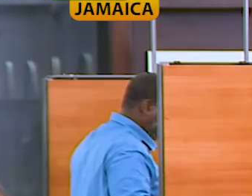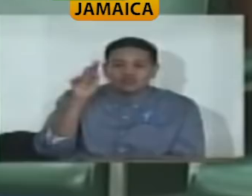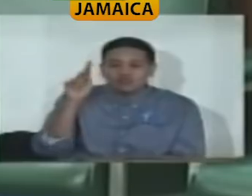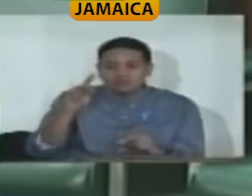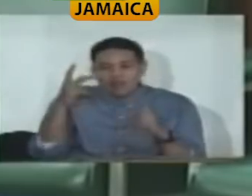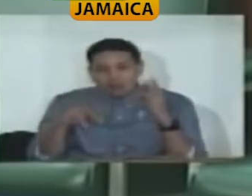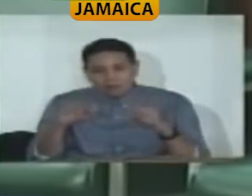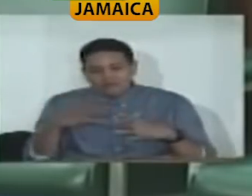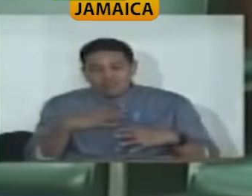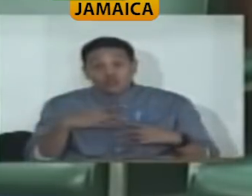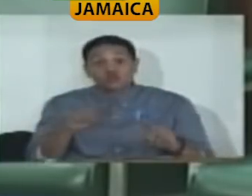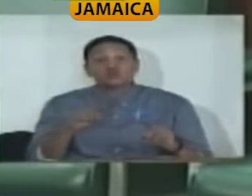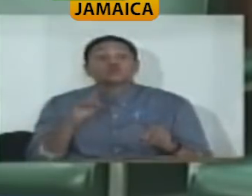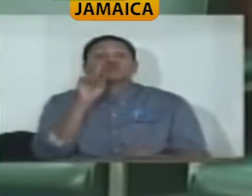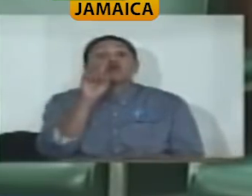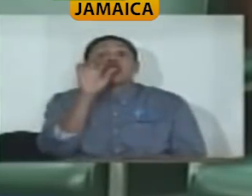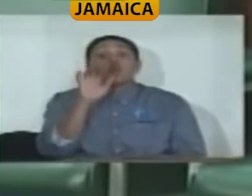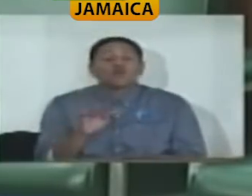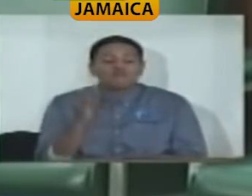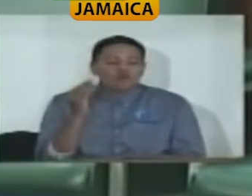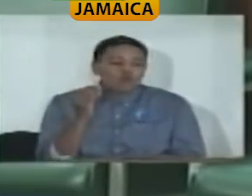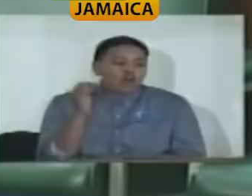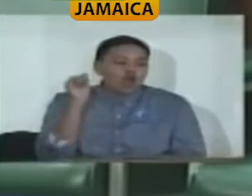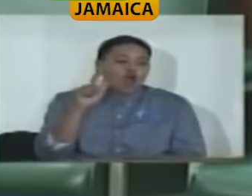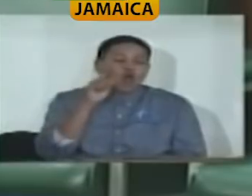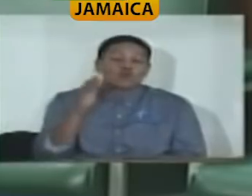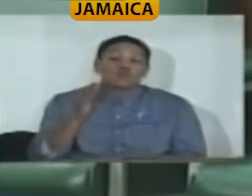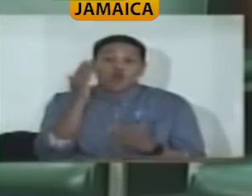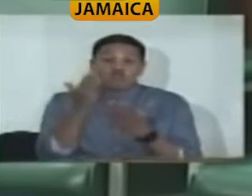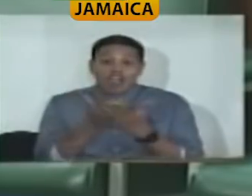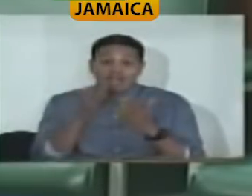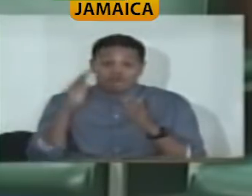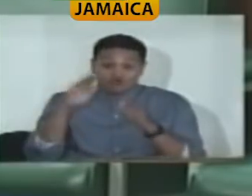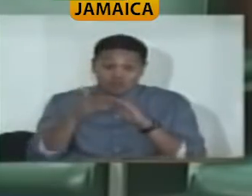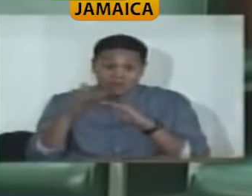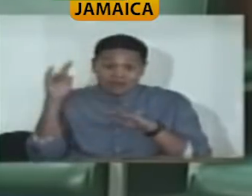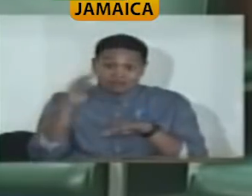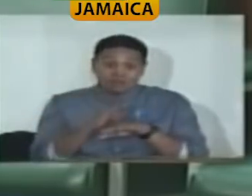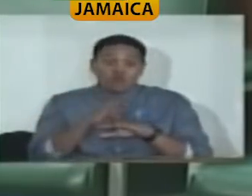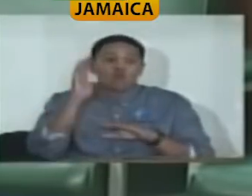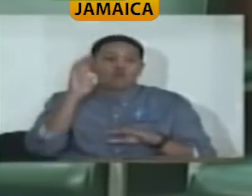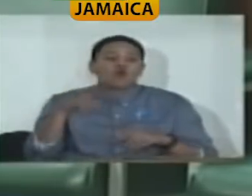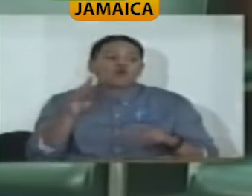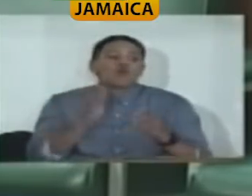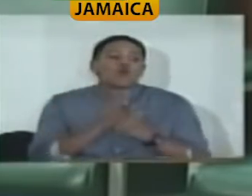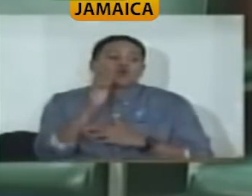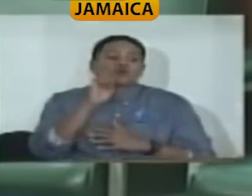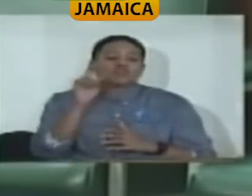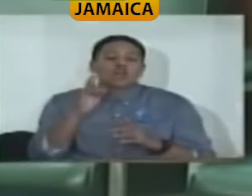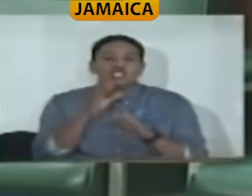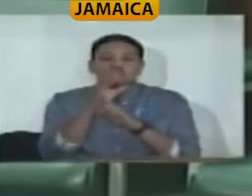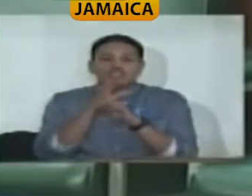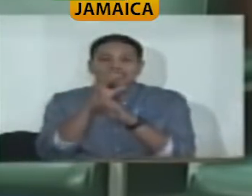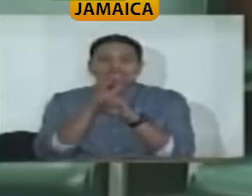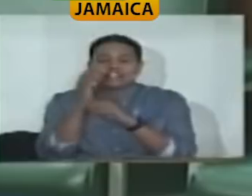screened. During the period June 1 to 14, everyone arriving in Jamaica will go through a screening